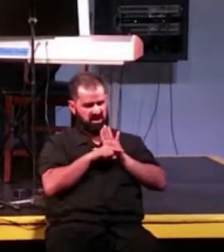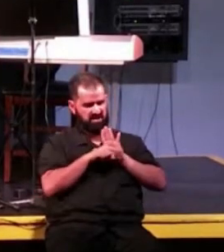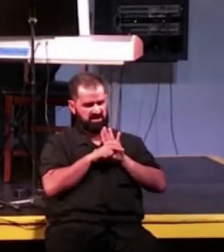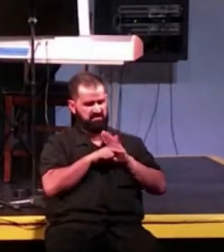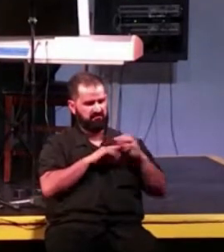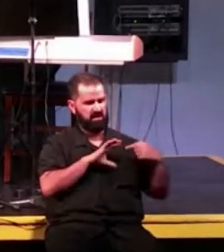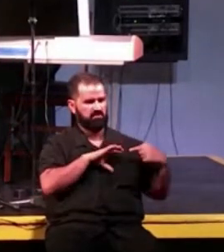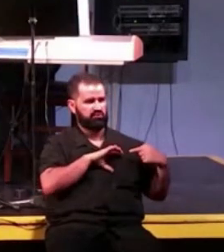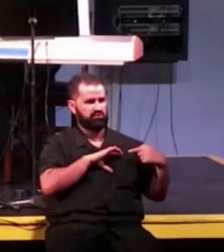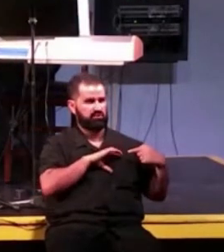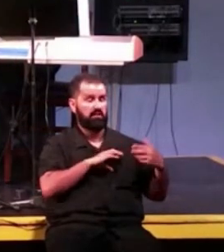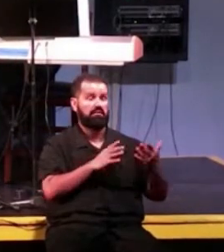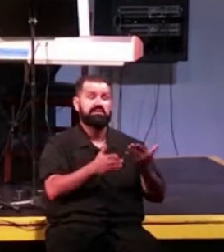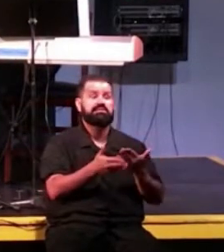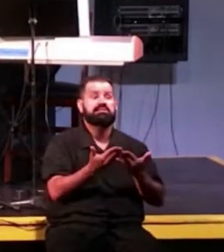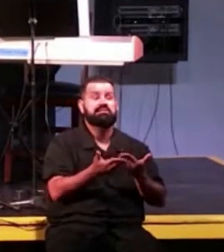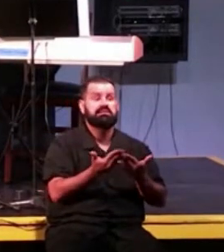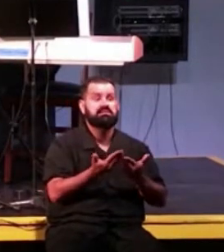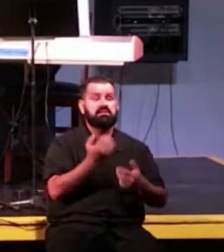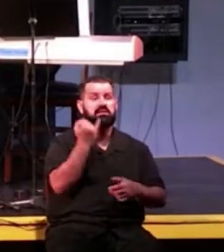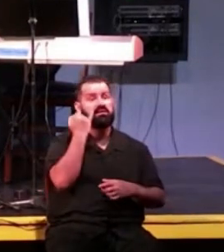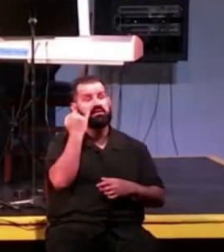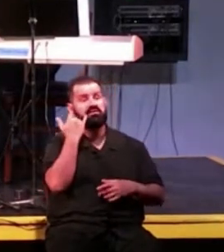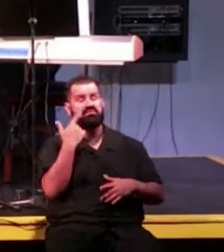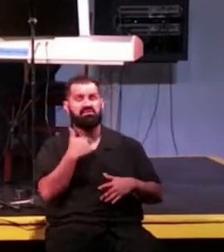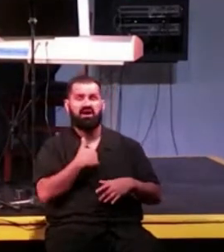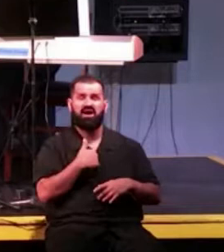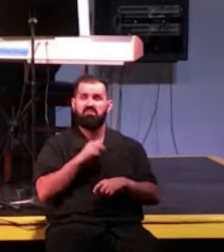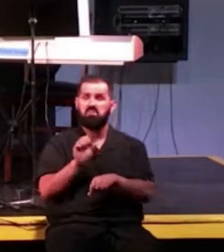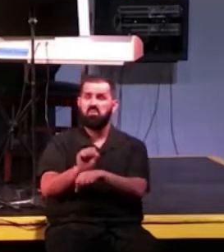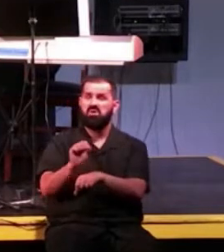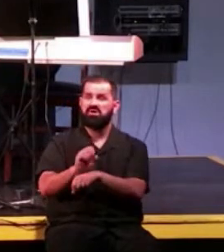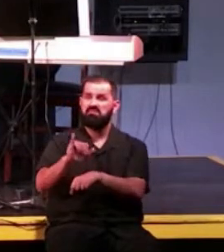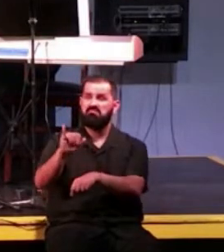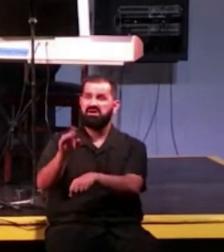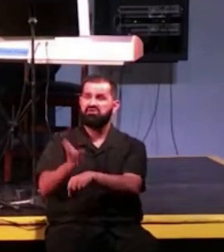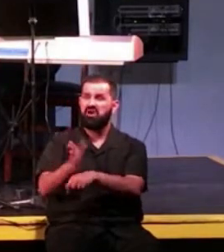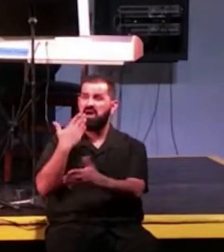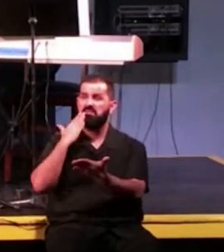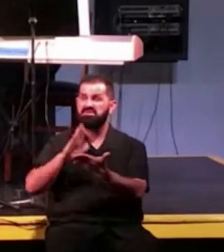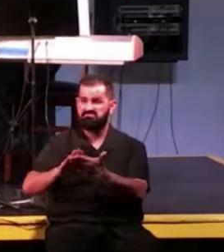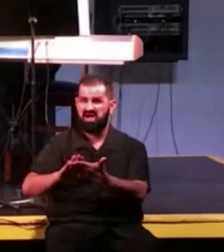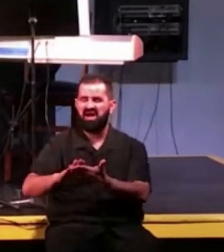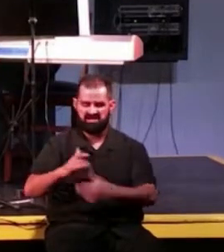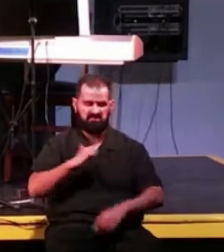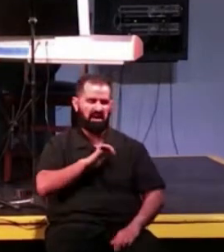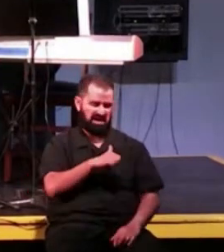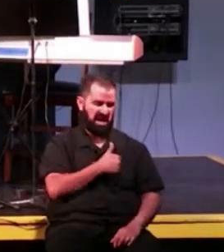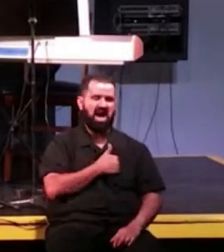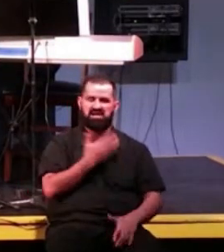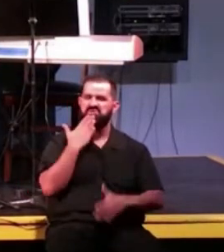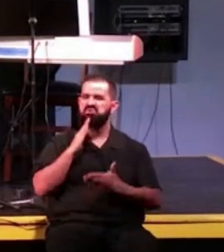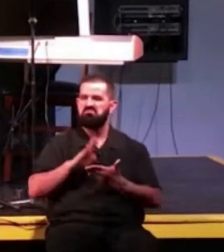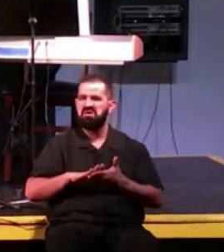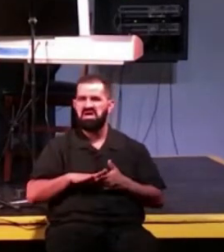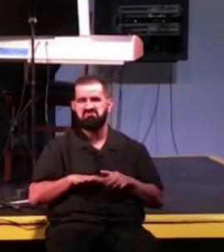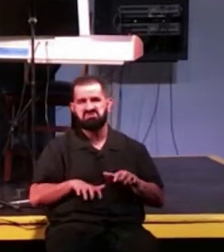And it's simple because you say, if I'm working a miserable job, I'm going to be a miserable employee.